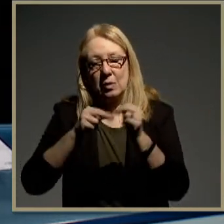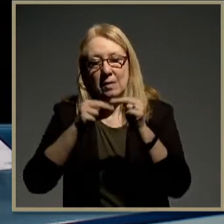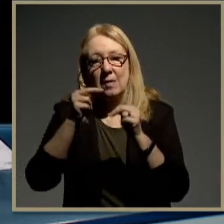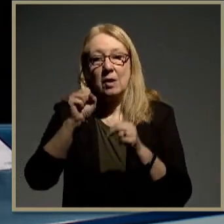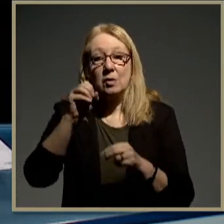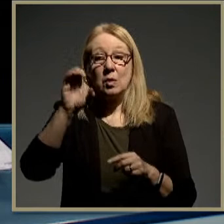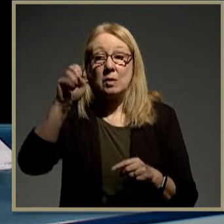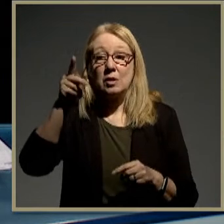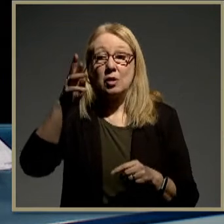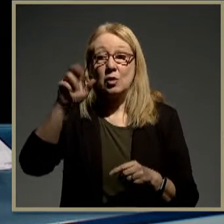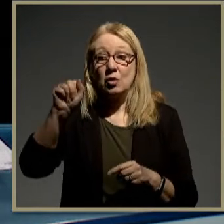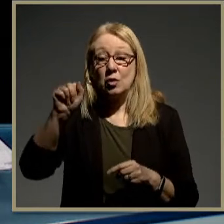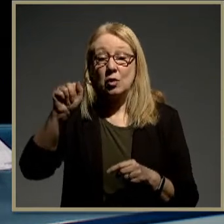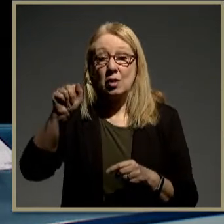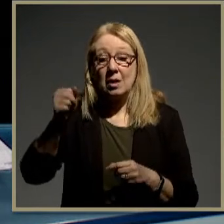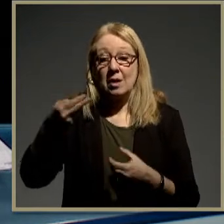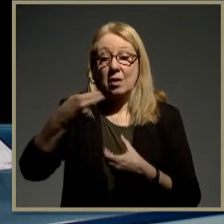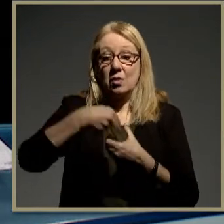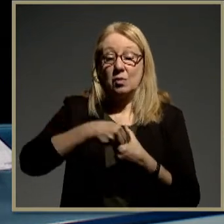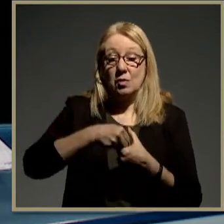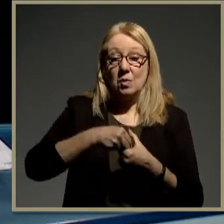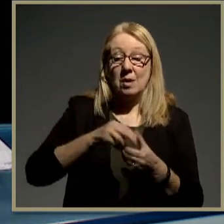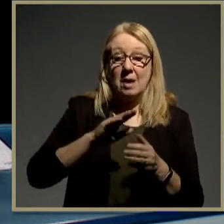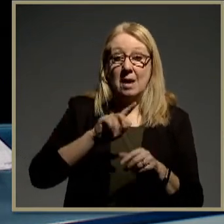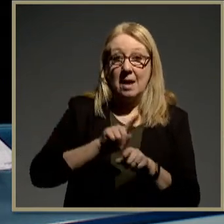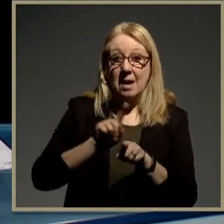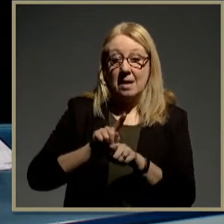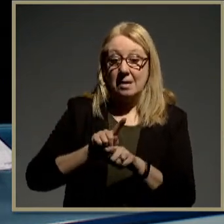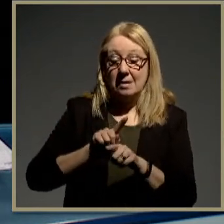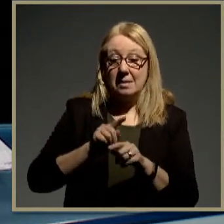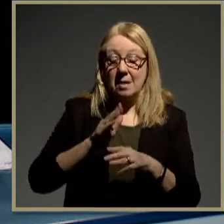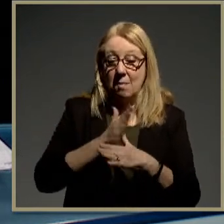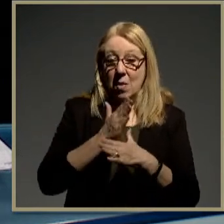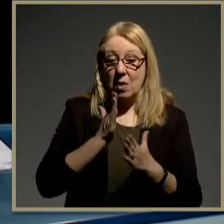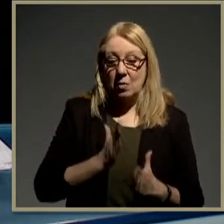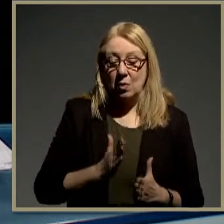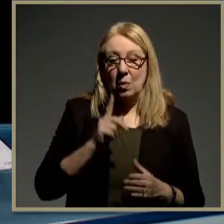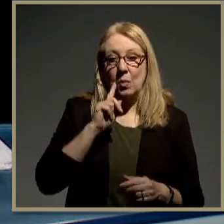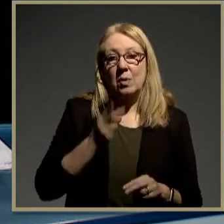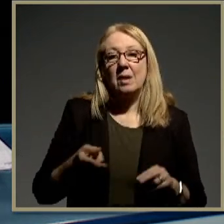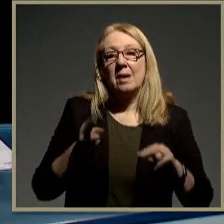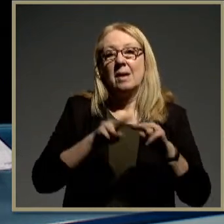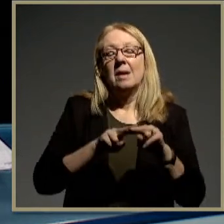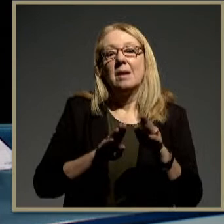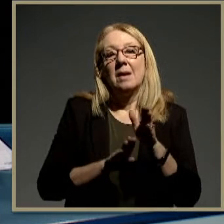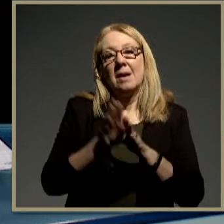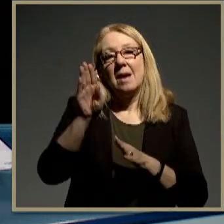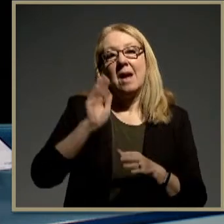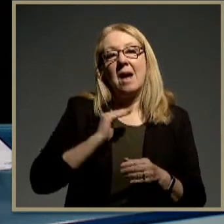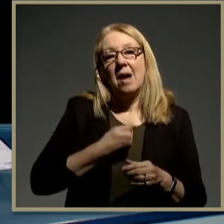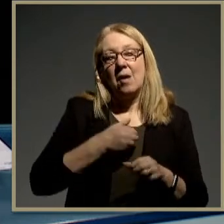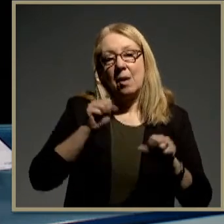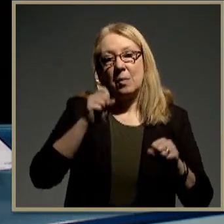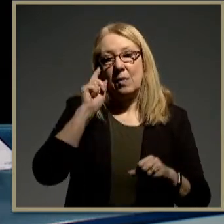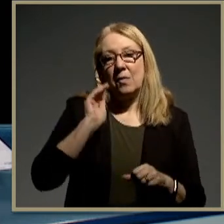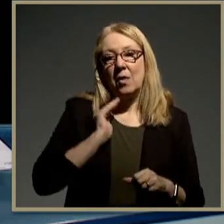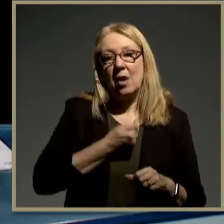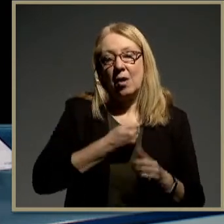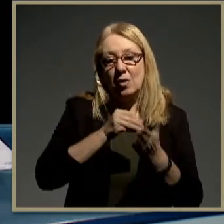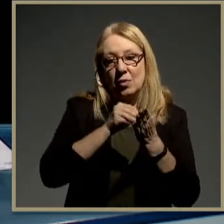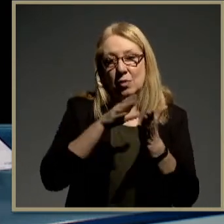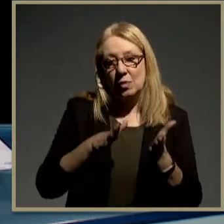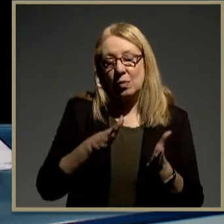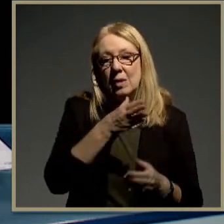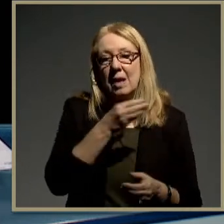partner only expands the experiences for our students and our researchers. So I want to invite Steve Johnson up here now